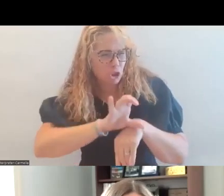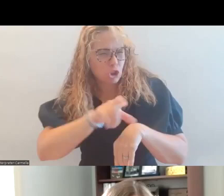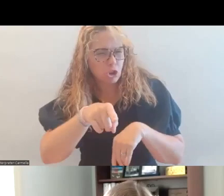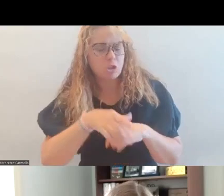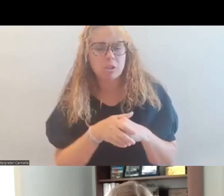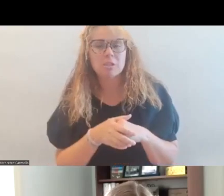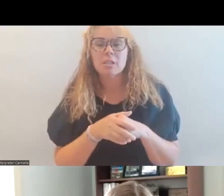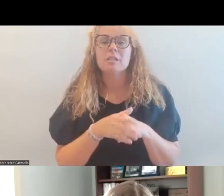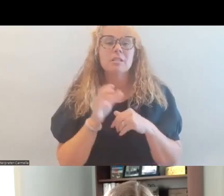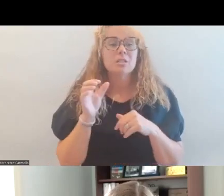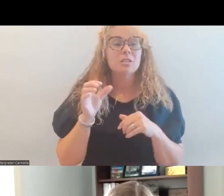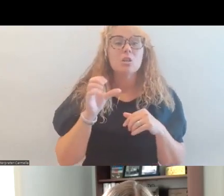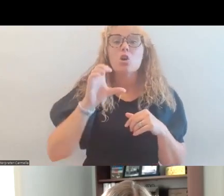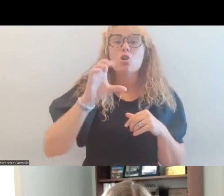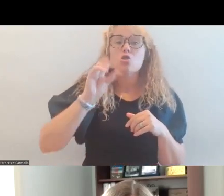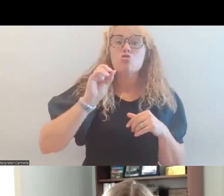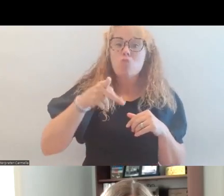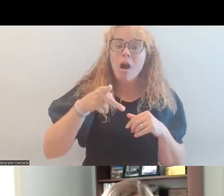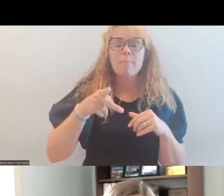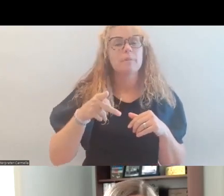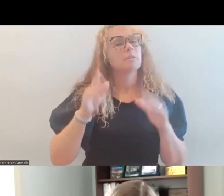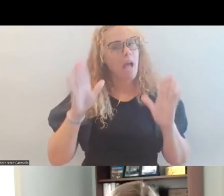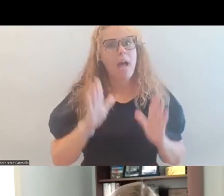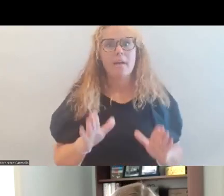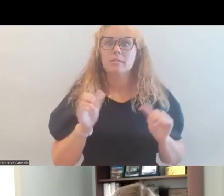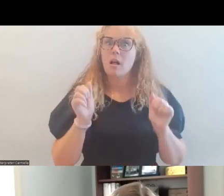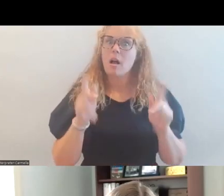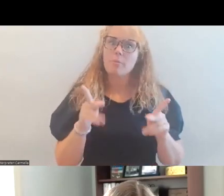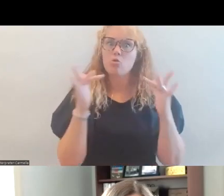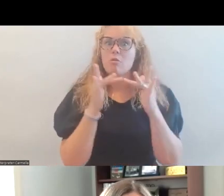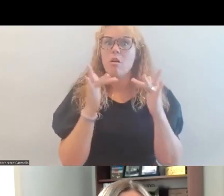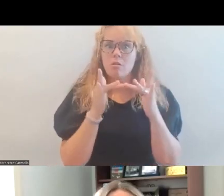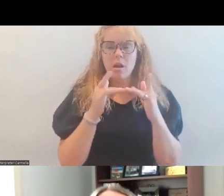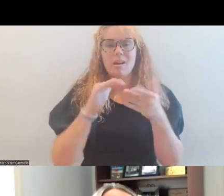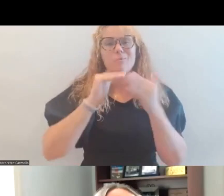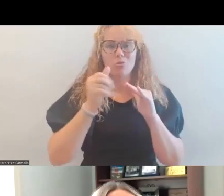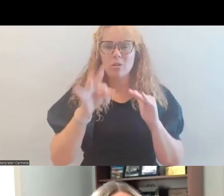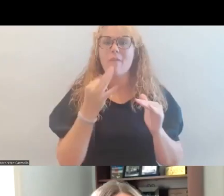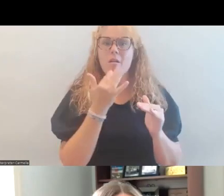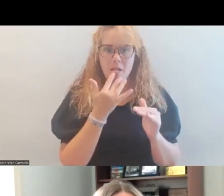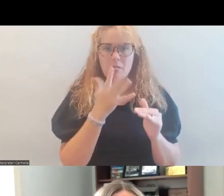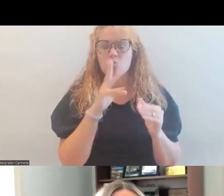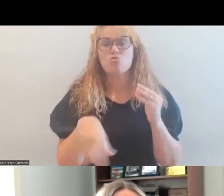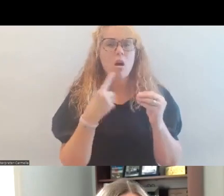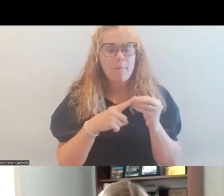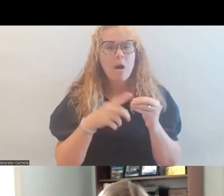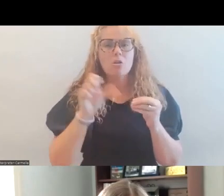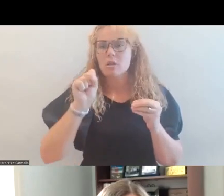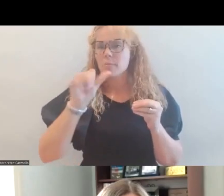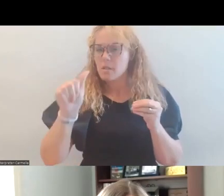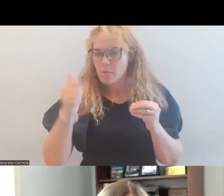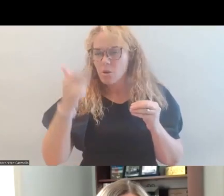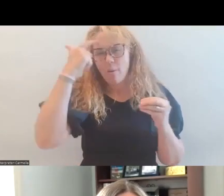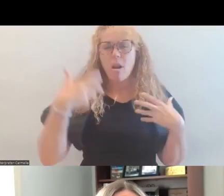an excellent opportunity to reach communities of color, to be able to talk about substance use and mental